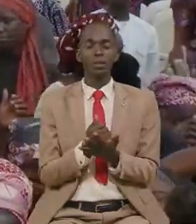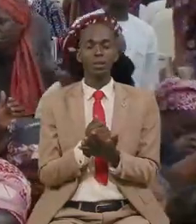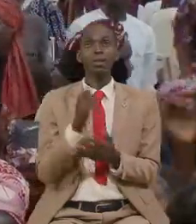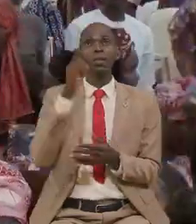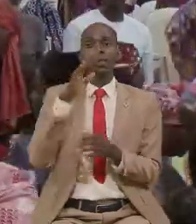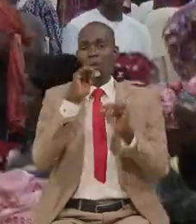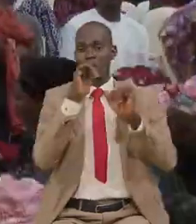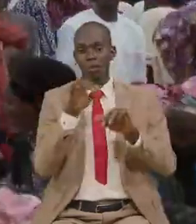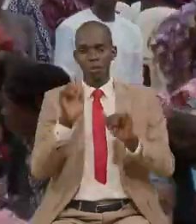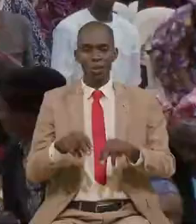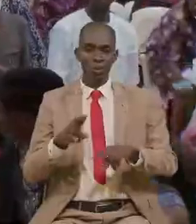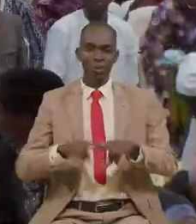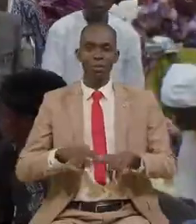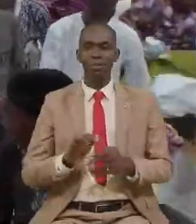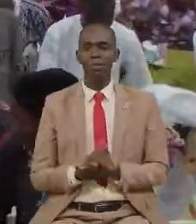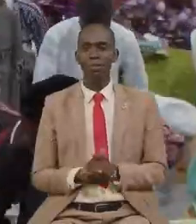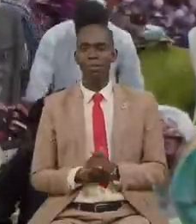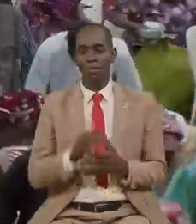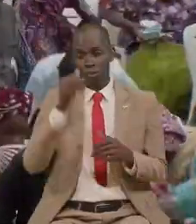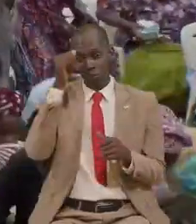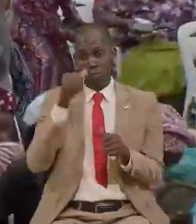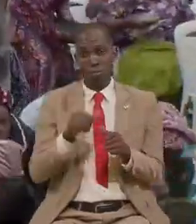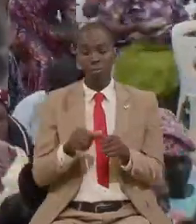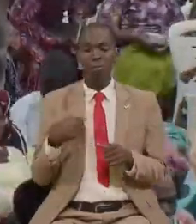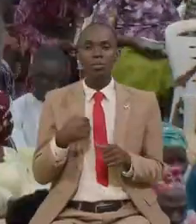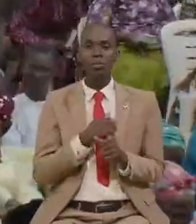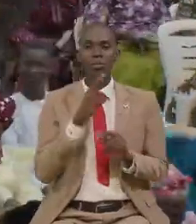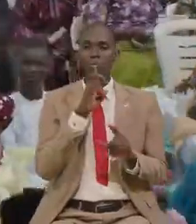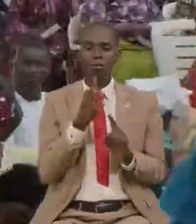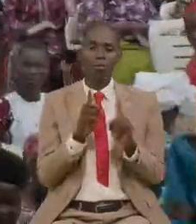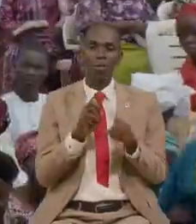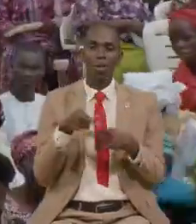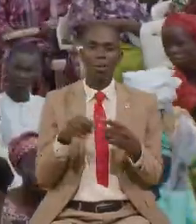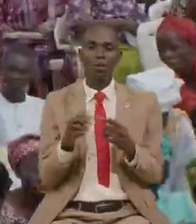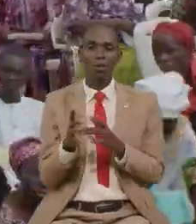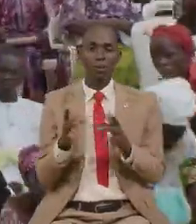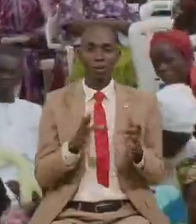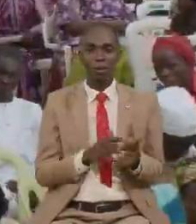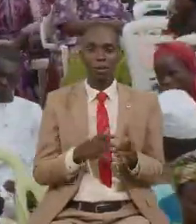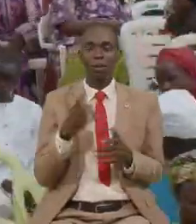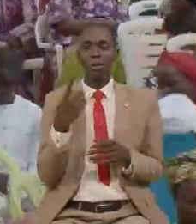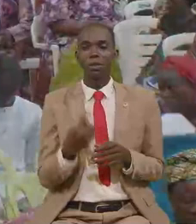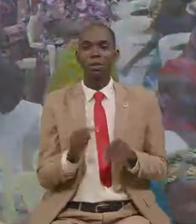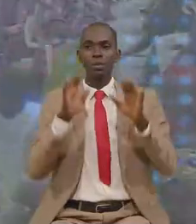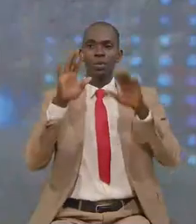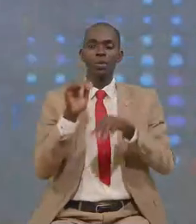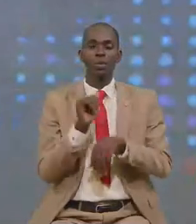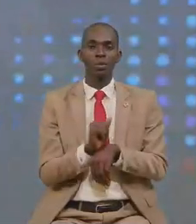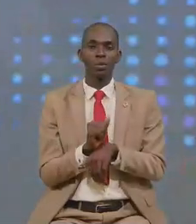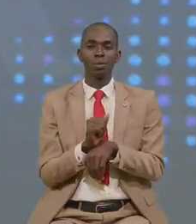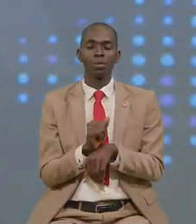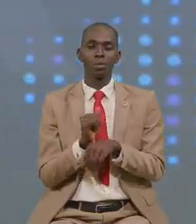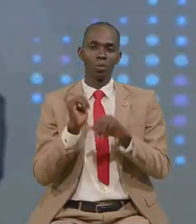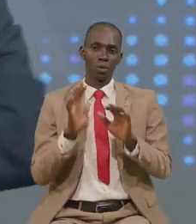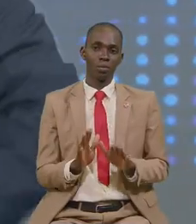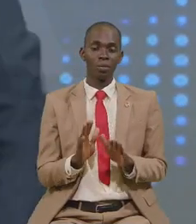can sit down. You remember, we're talking about Jesus, the miracle worker. And I'm taking